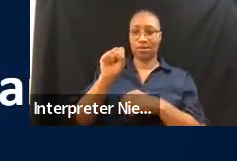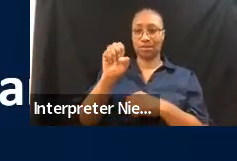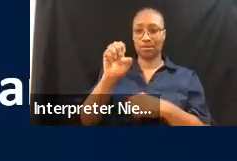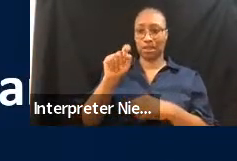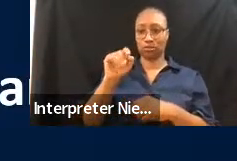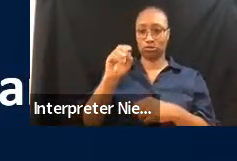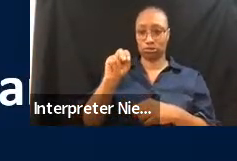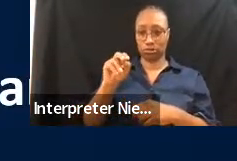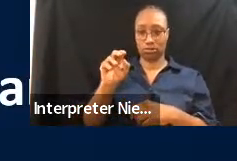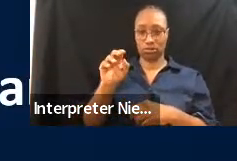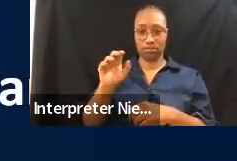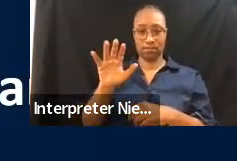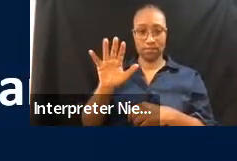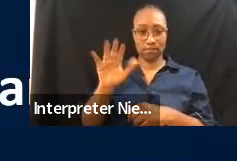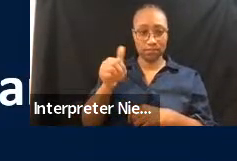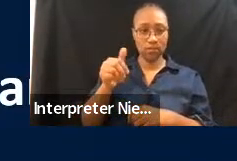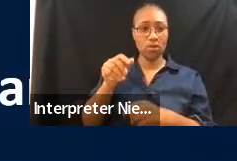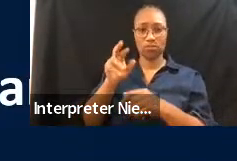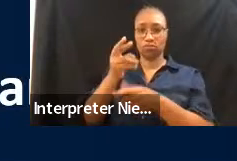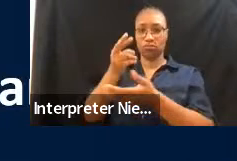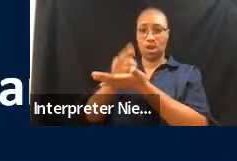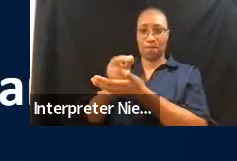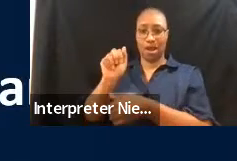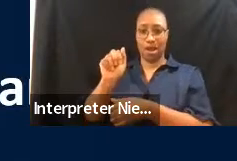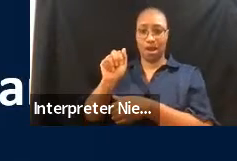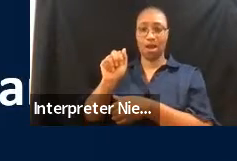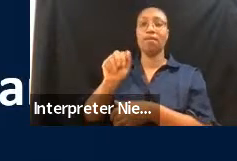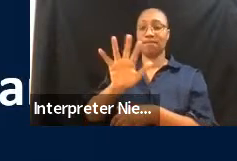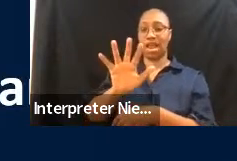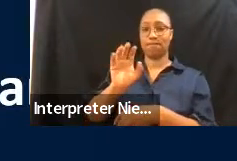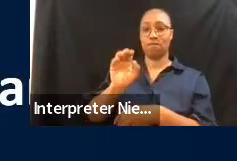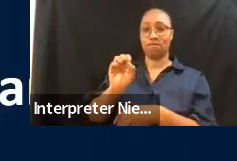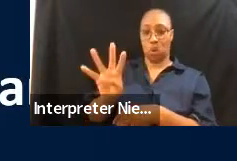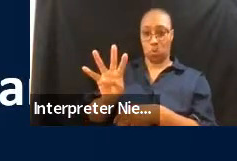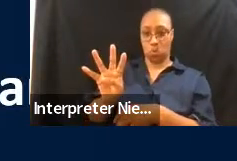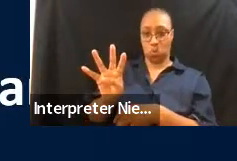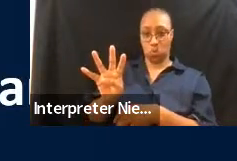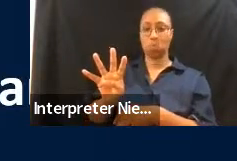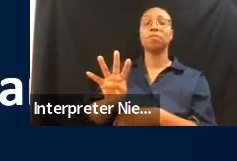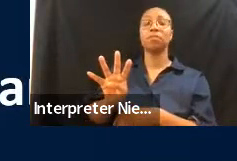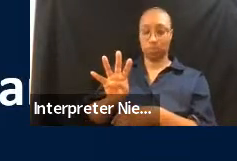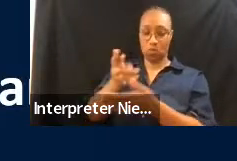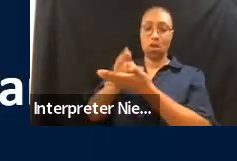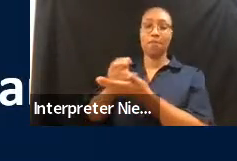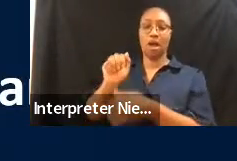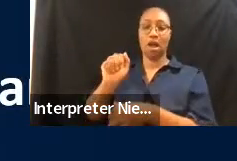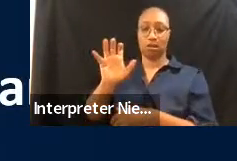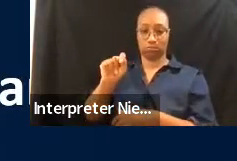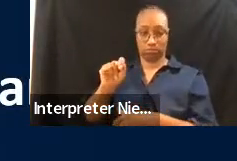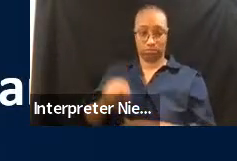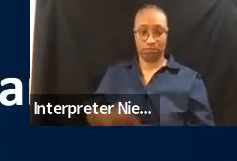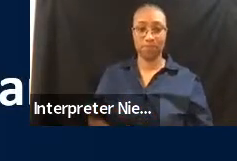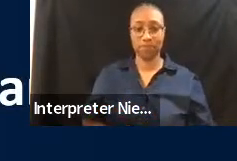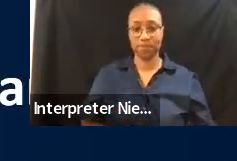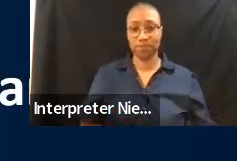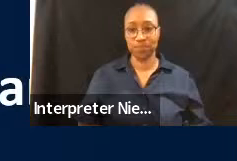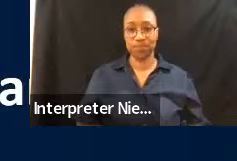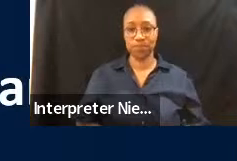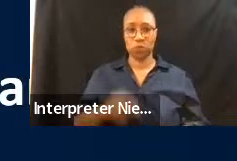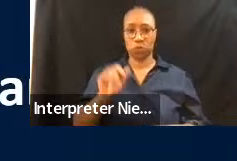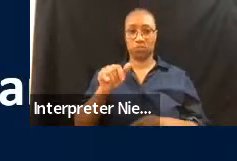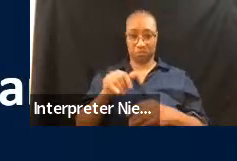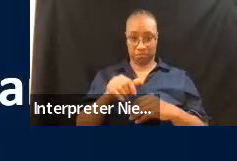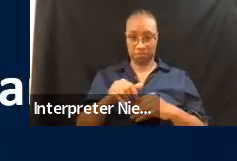also, the MDE standards are available for use by other entities as a standard. An example of that would be